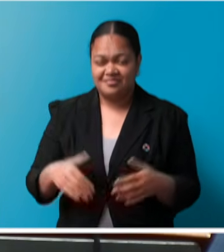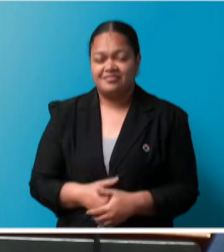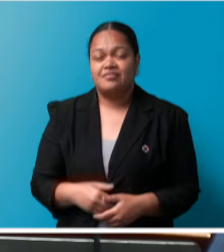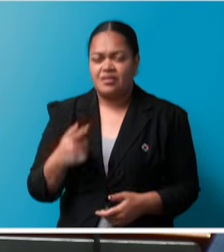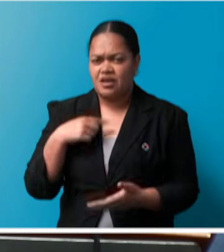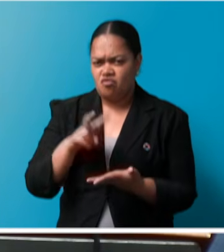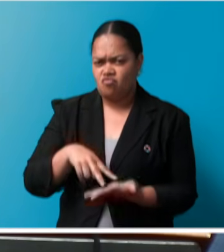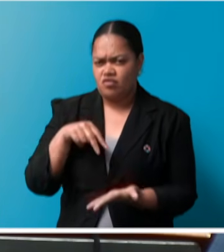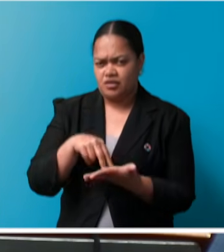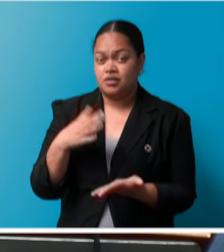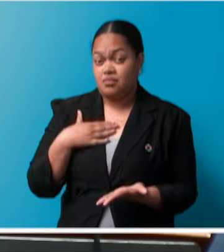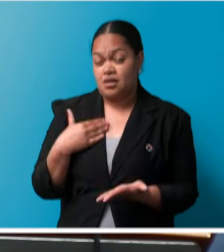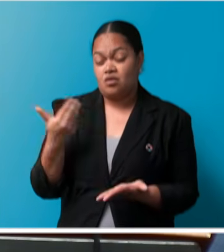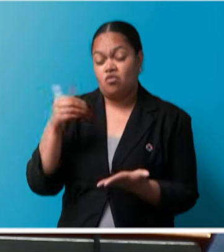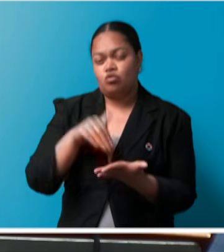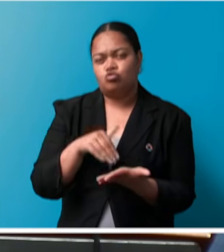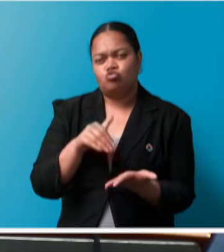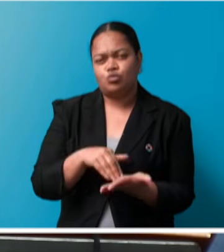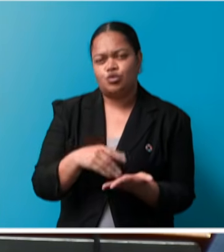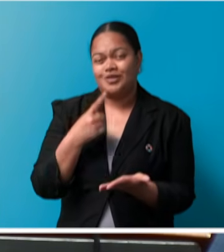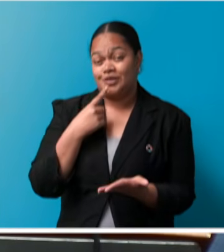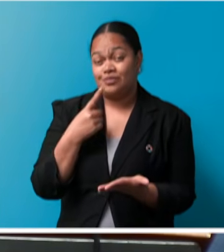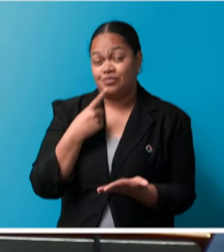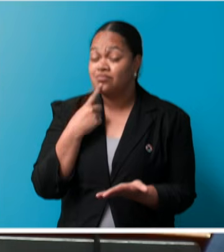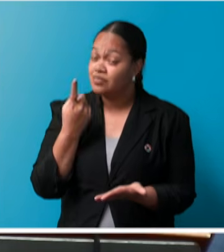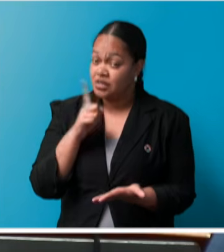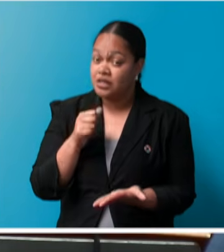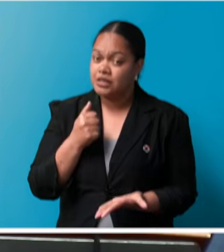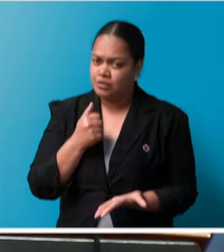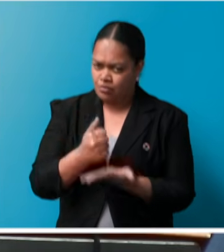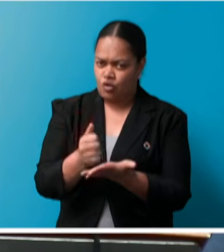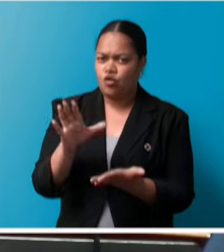to give my contribution and support of the